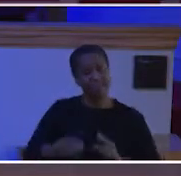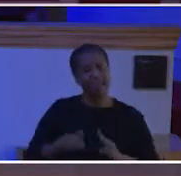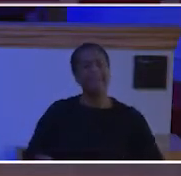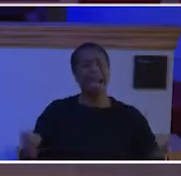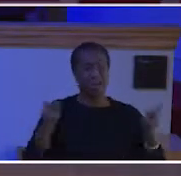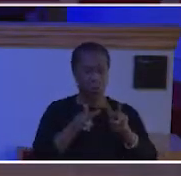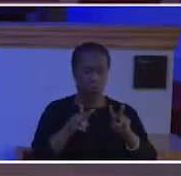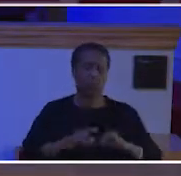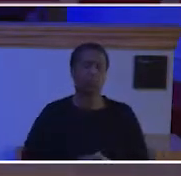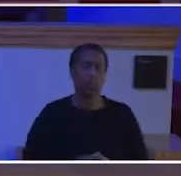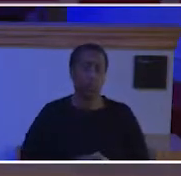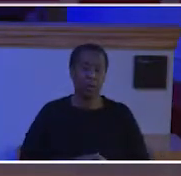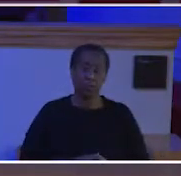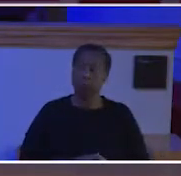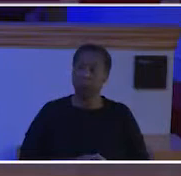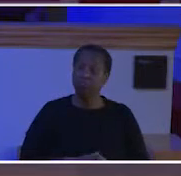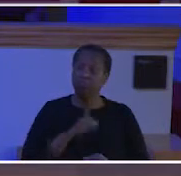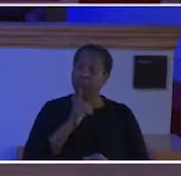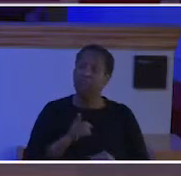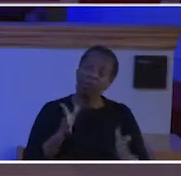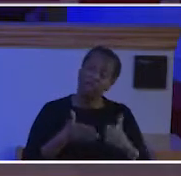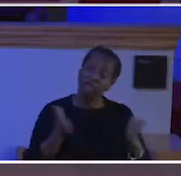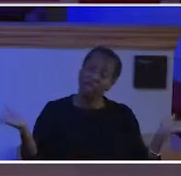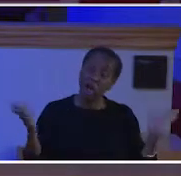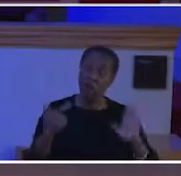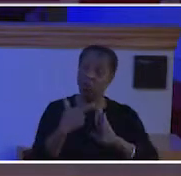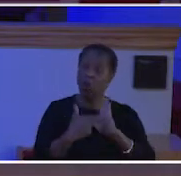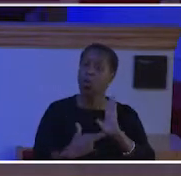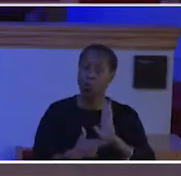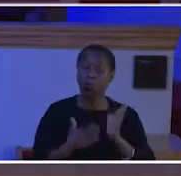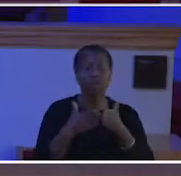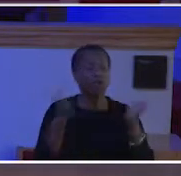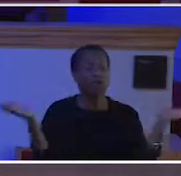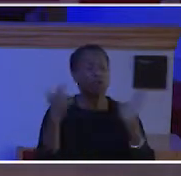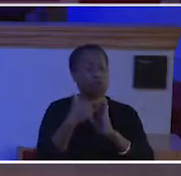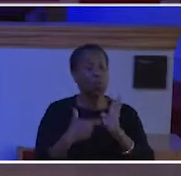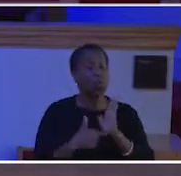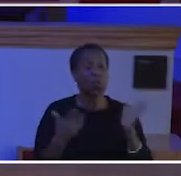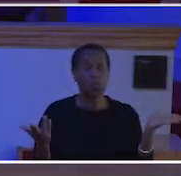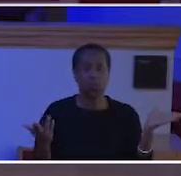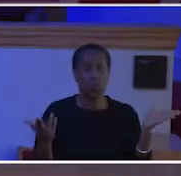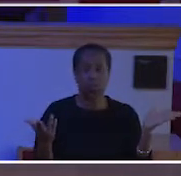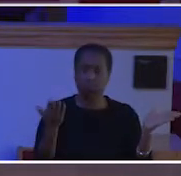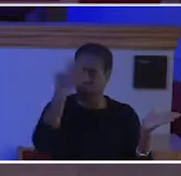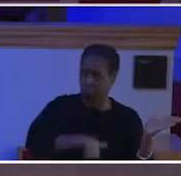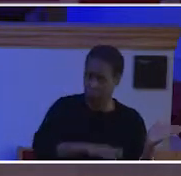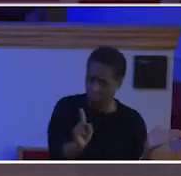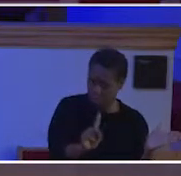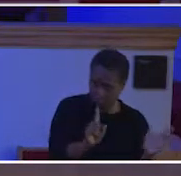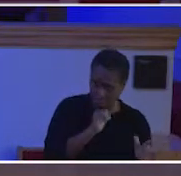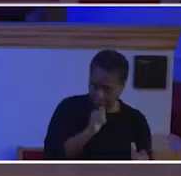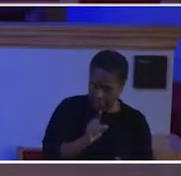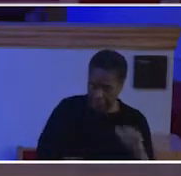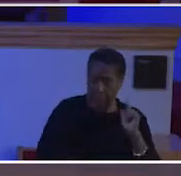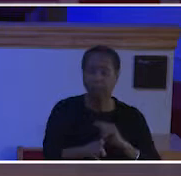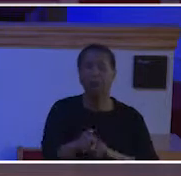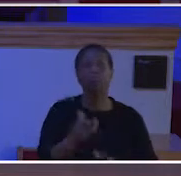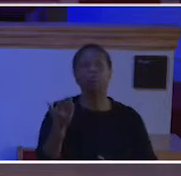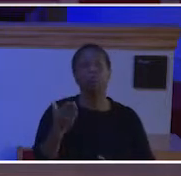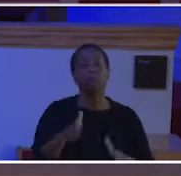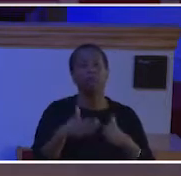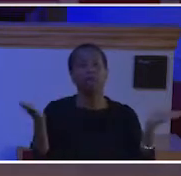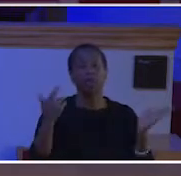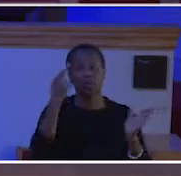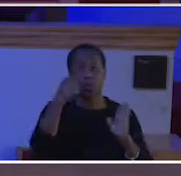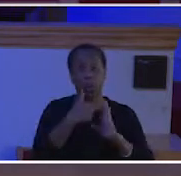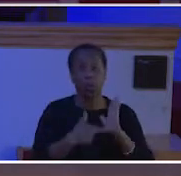to us. It is a general rule of thumb that ought not be overlooked, and it is a